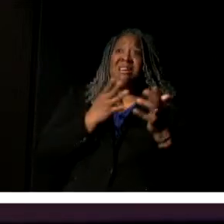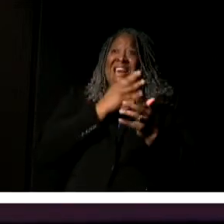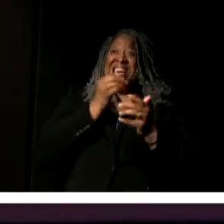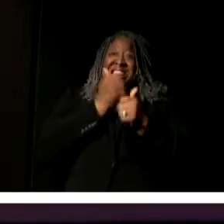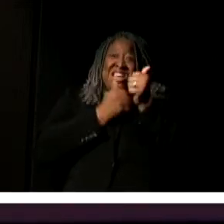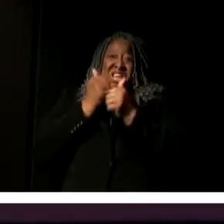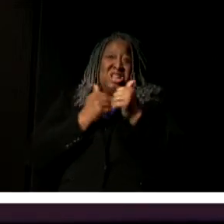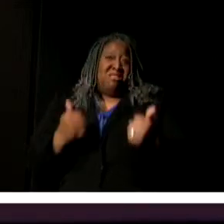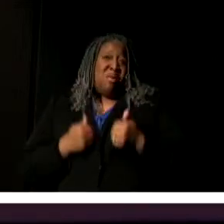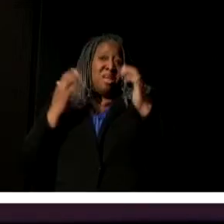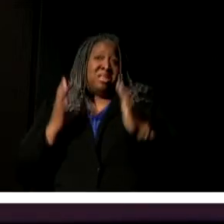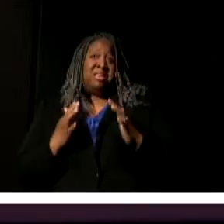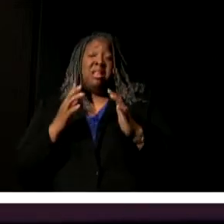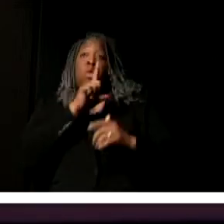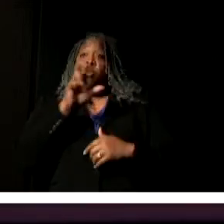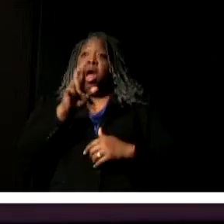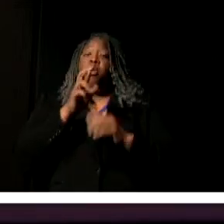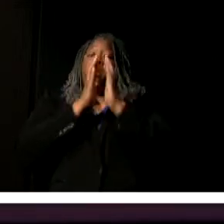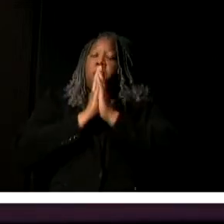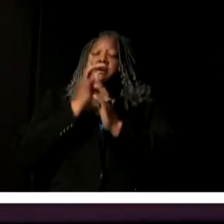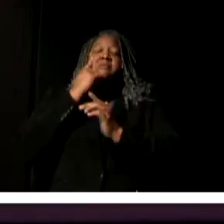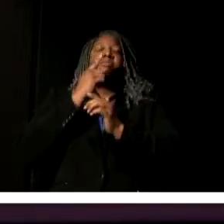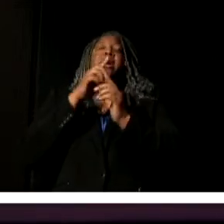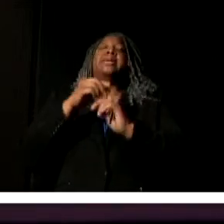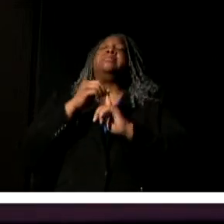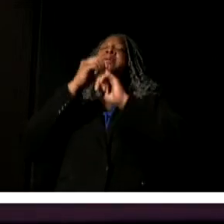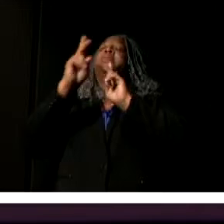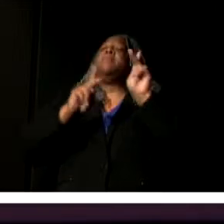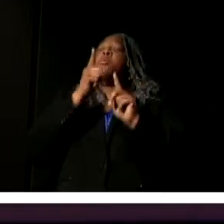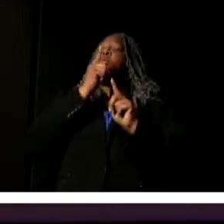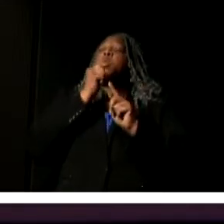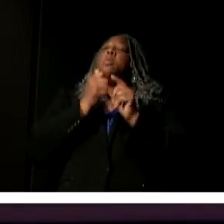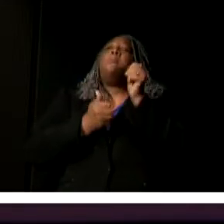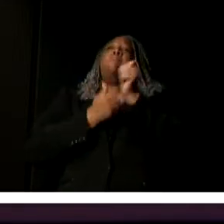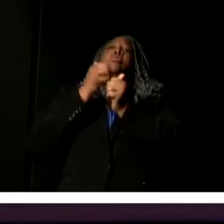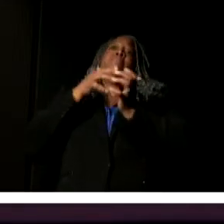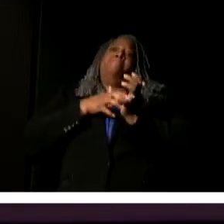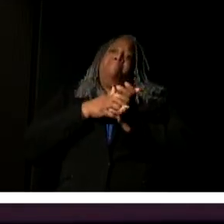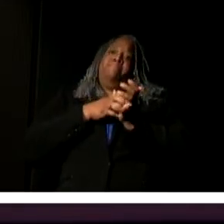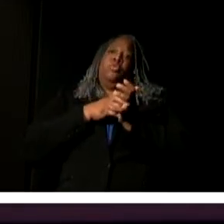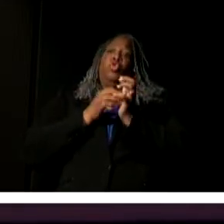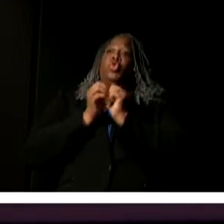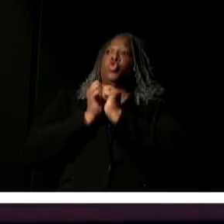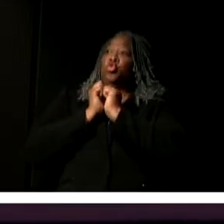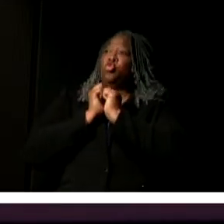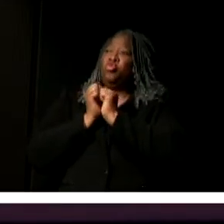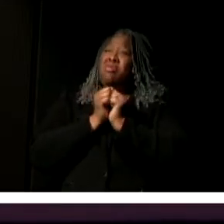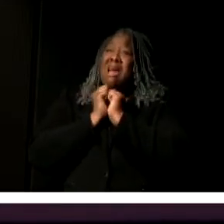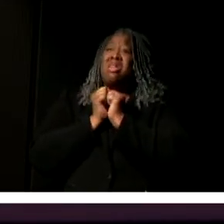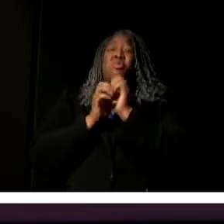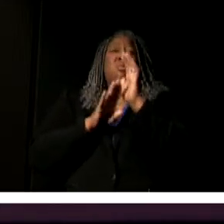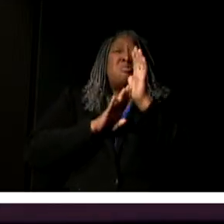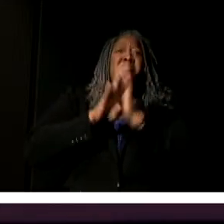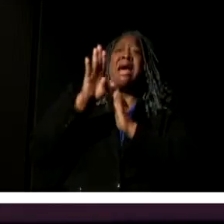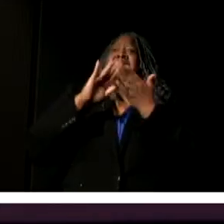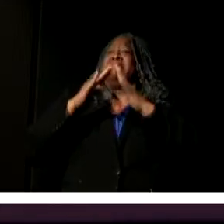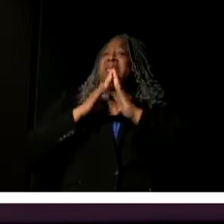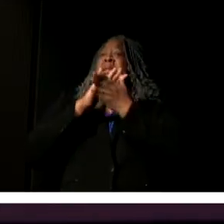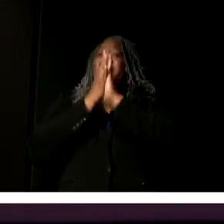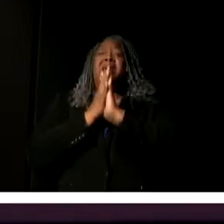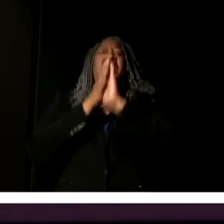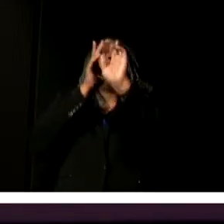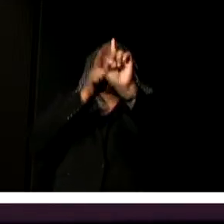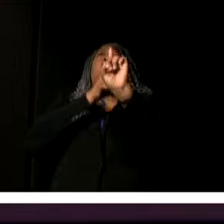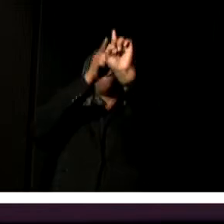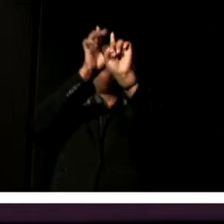Rock, we also pray, especially for those who are most vulnerable. Together may we thrive. May our city become a beacon of